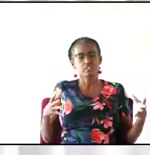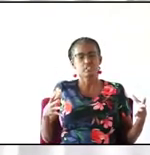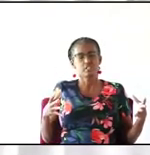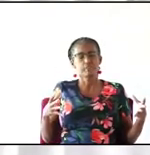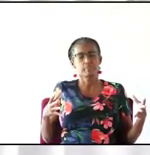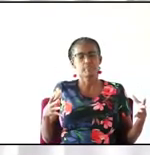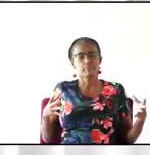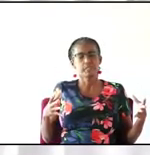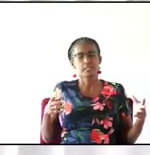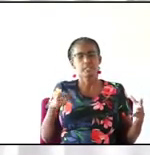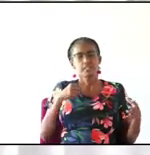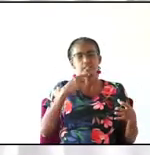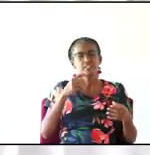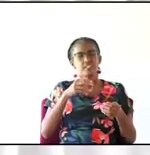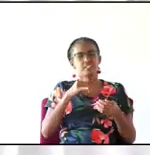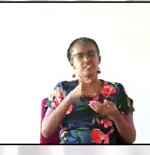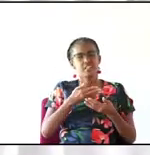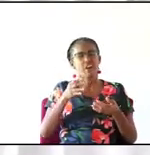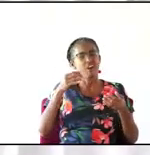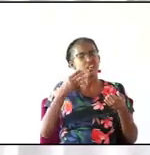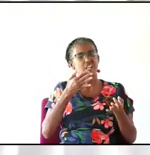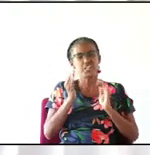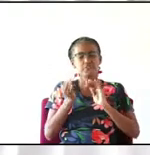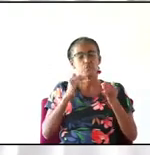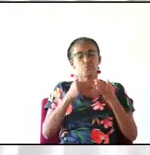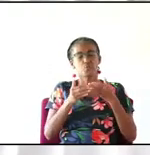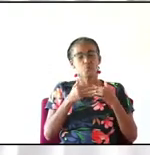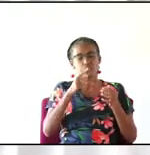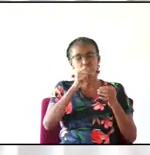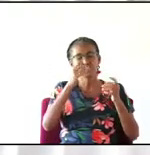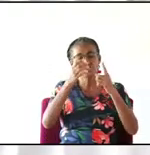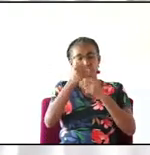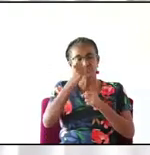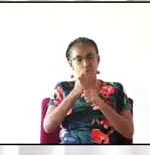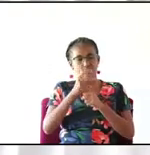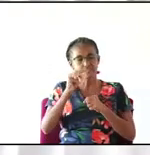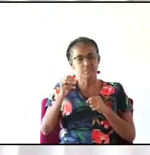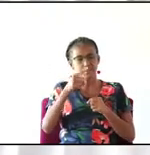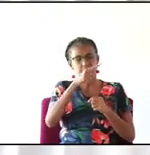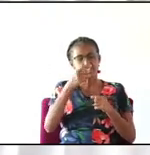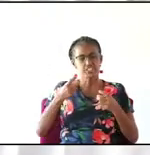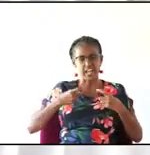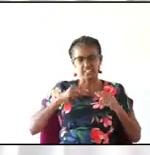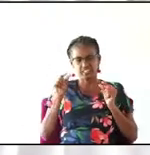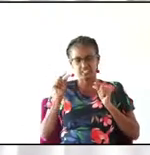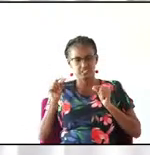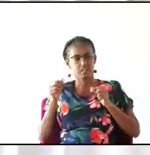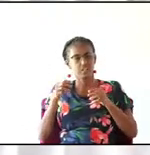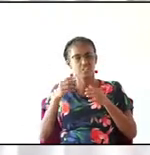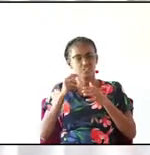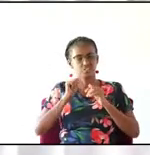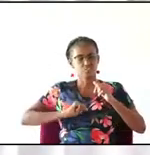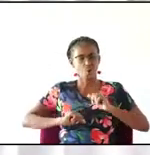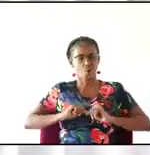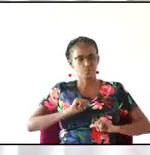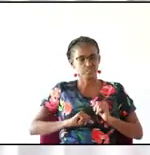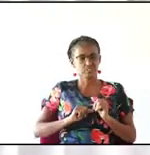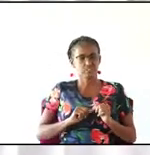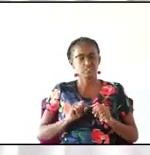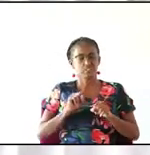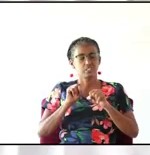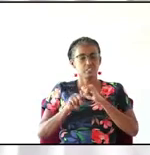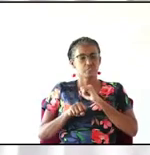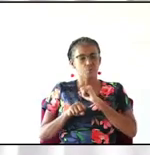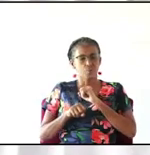there is just that niggling doubt in your mind whether or not you're going to get through this thing. And you know, when I read James, it said you